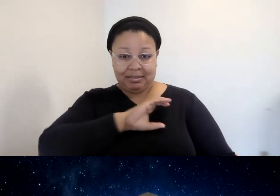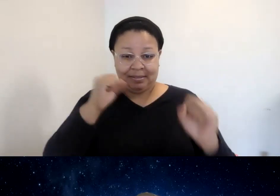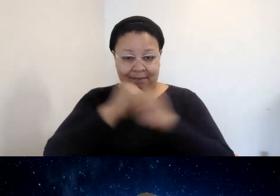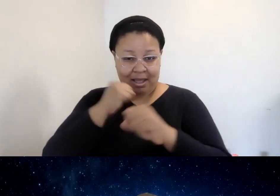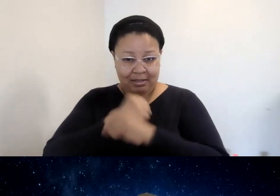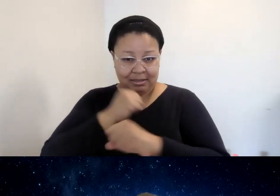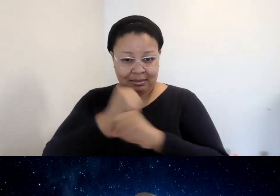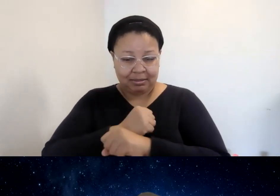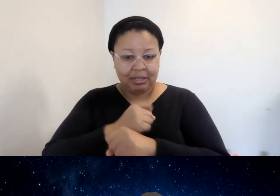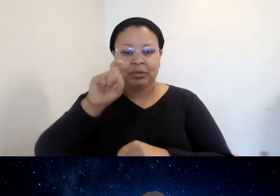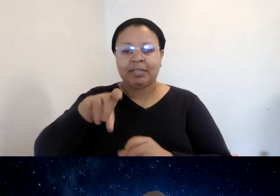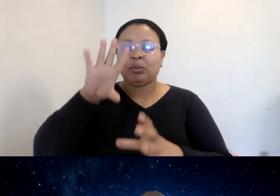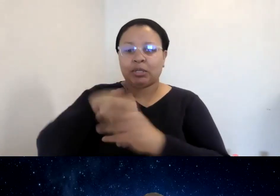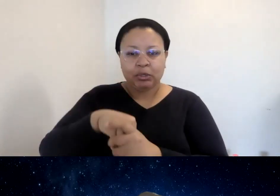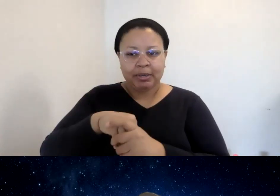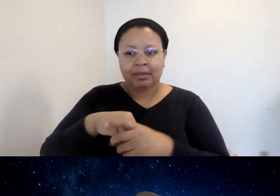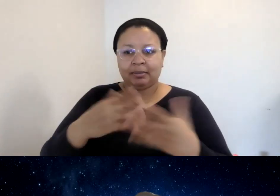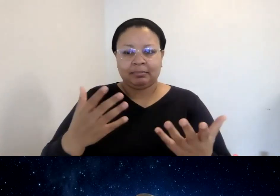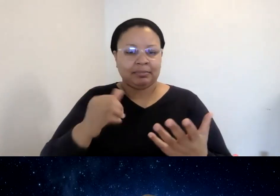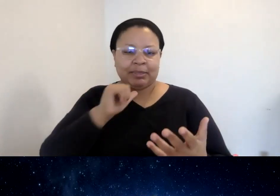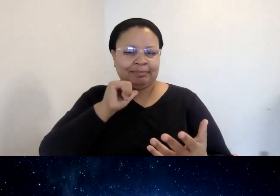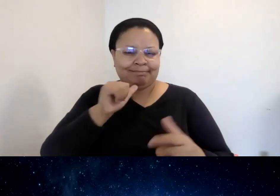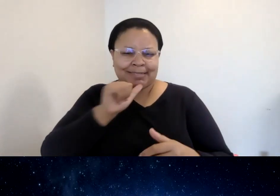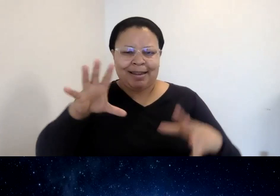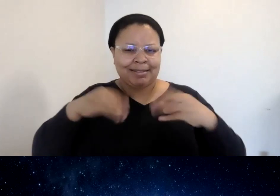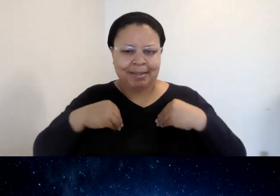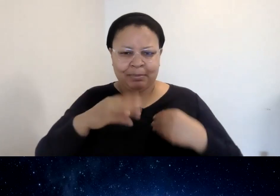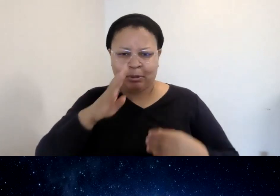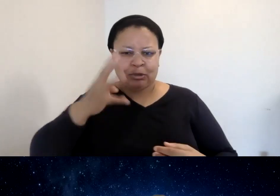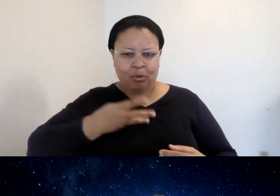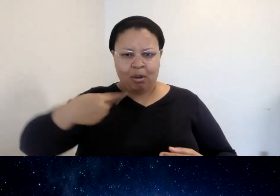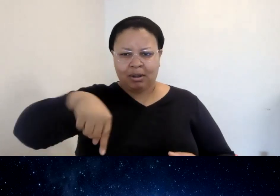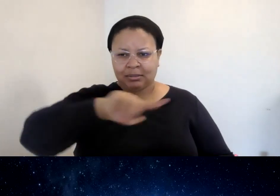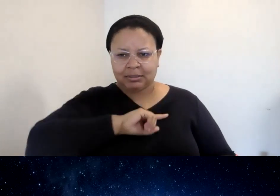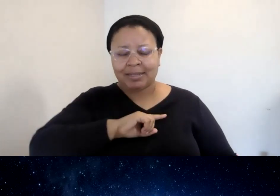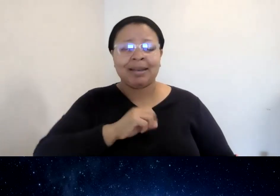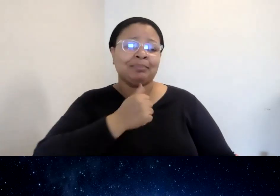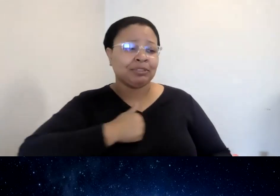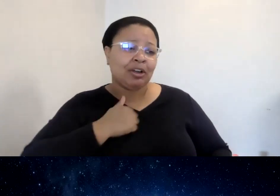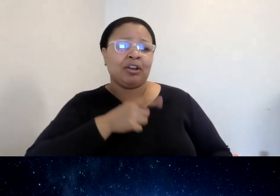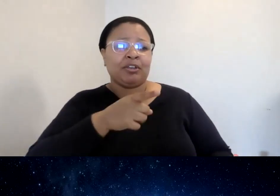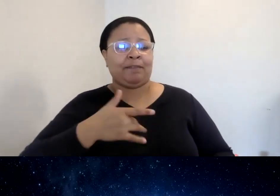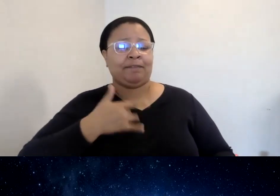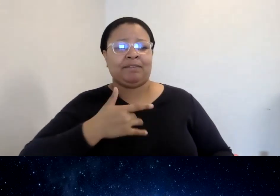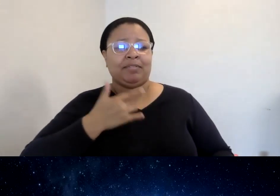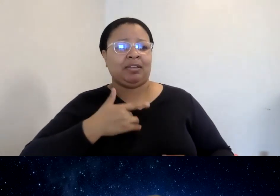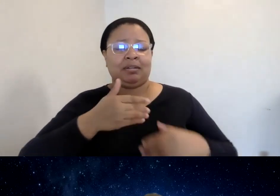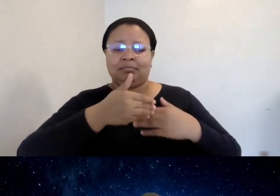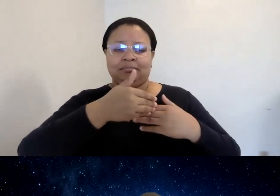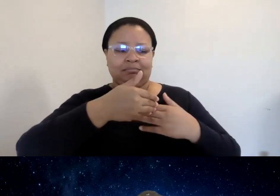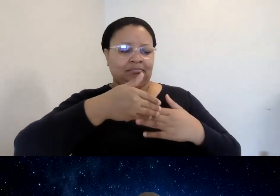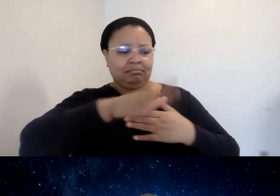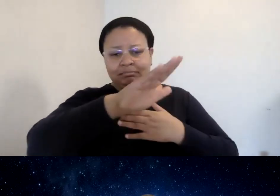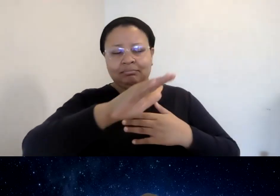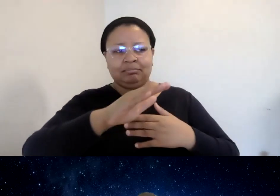incorporate it because it's not accessible. It's not acceptable to ignore us. And I'm so sorry that you feel excluded by your BSU. I know that that's